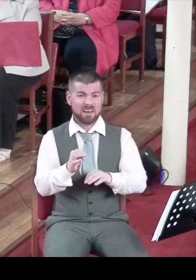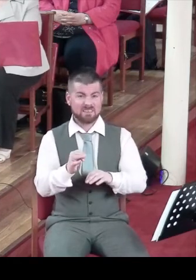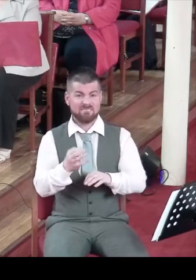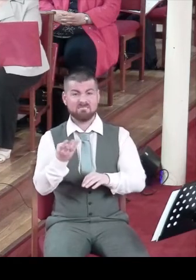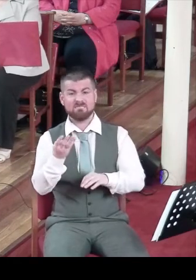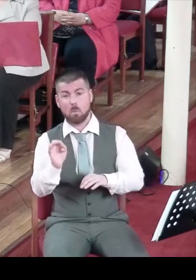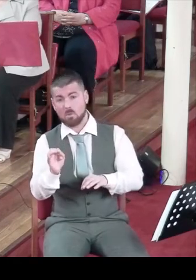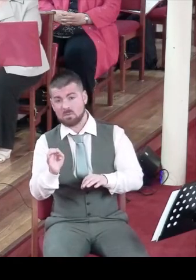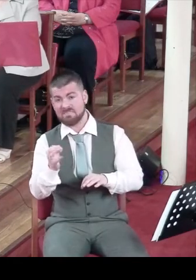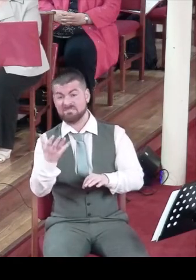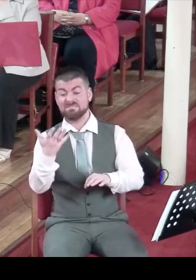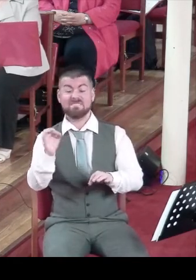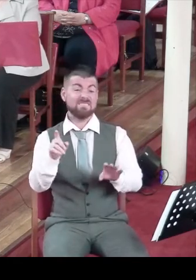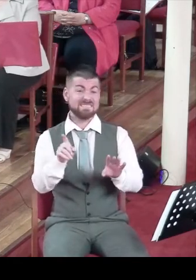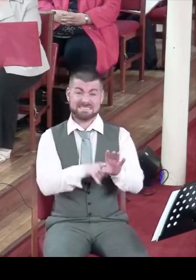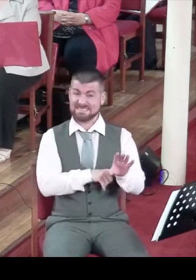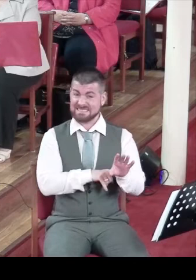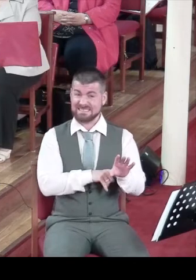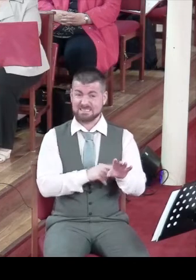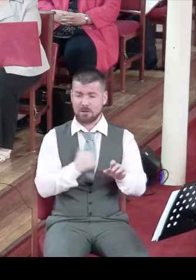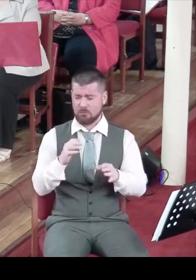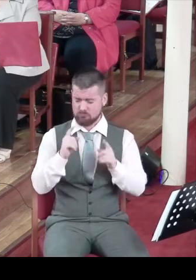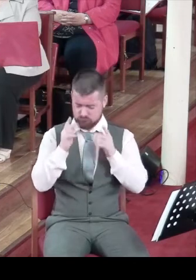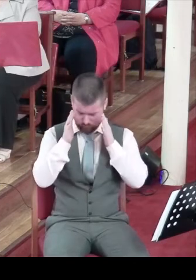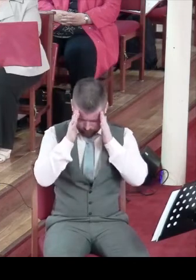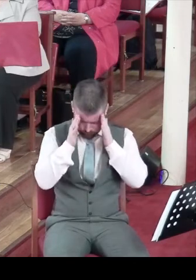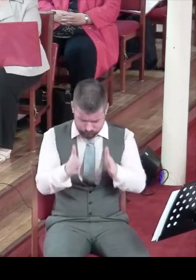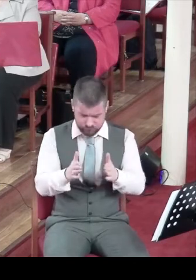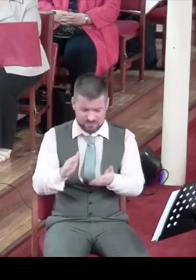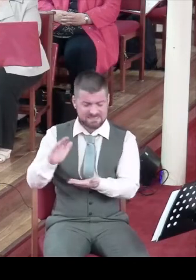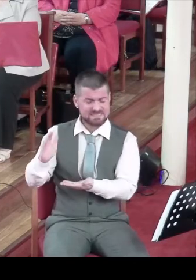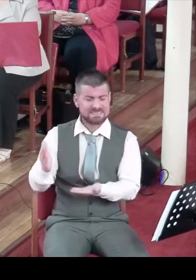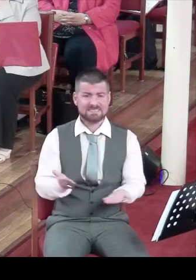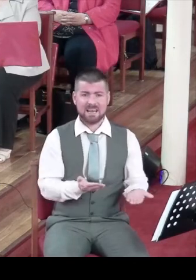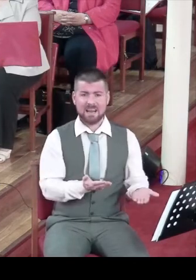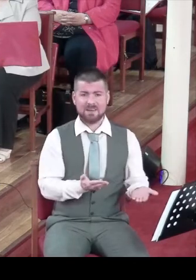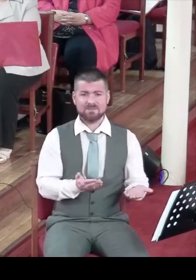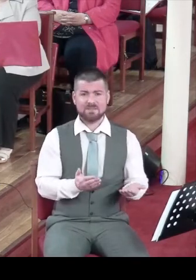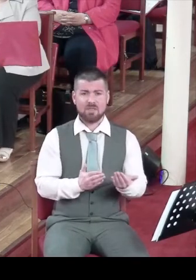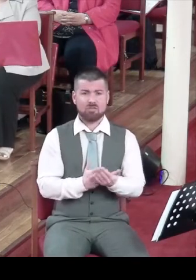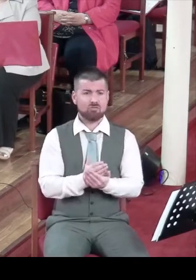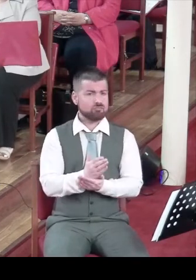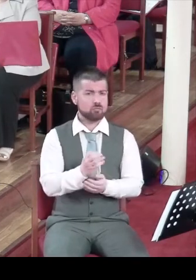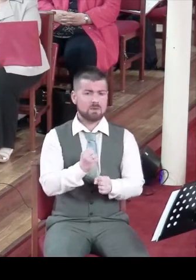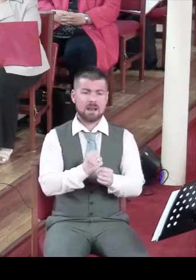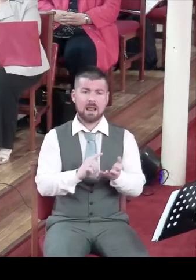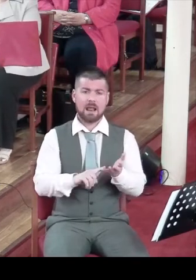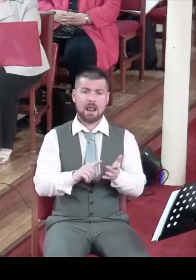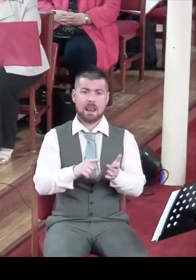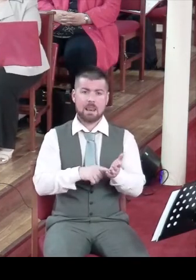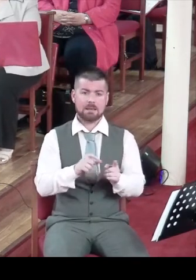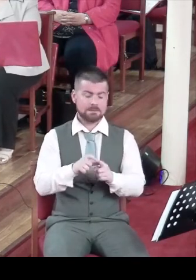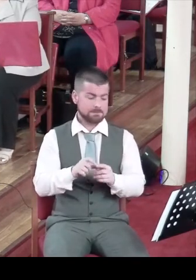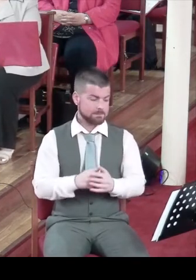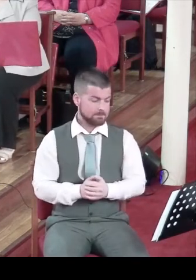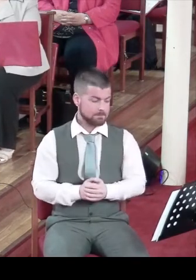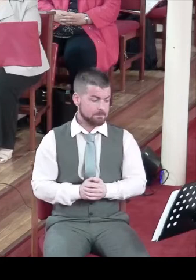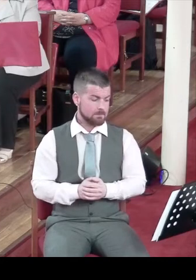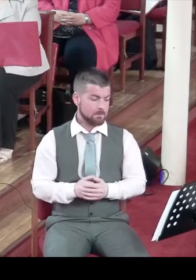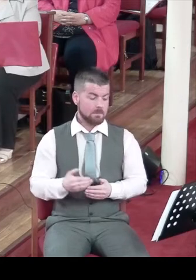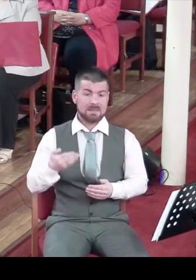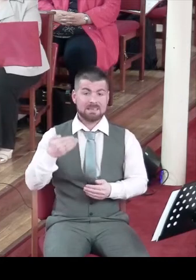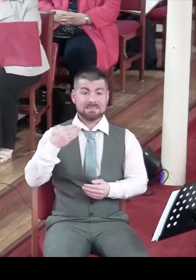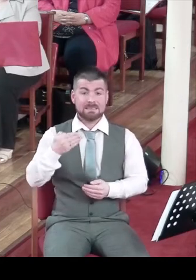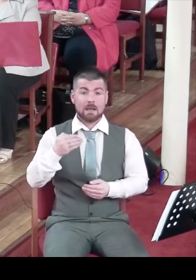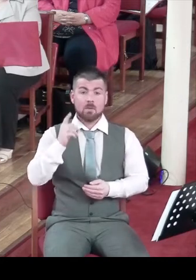and 50 plus years of dedicated service to and through the guild. In total, these 9